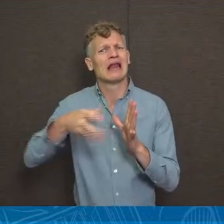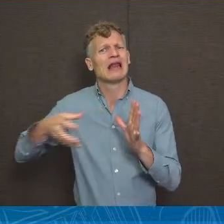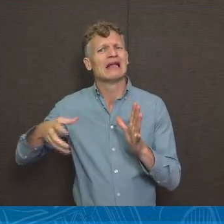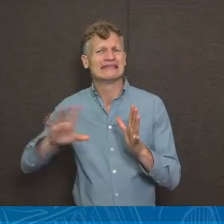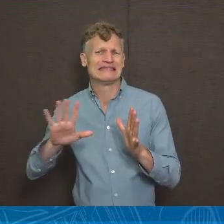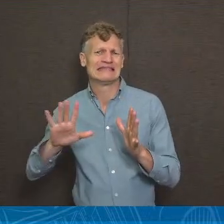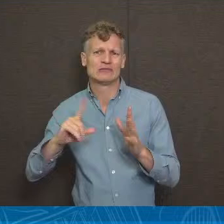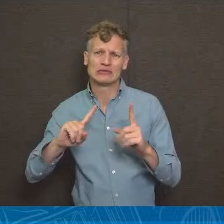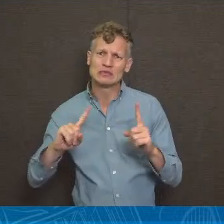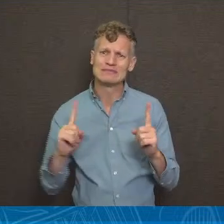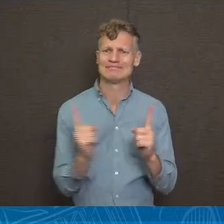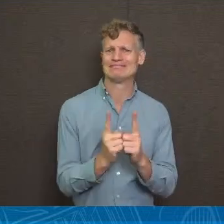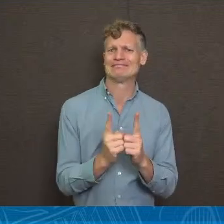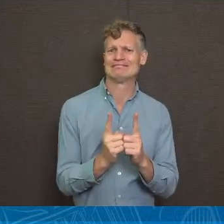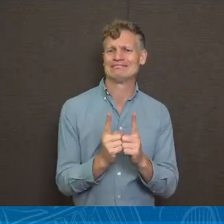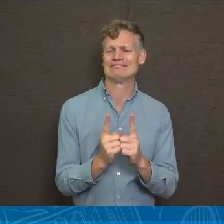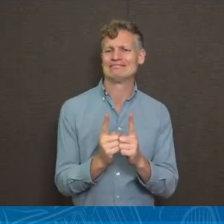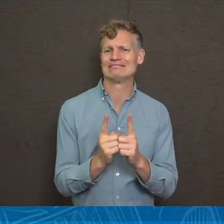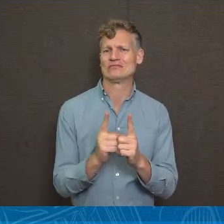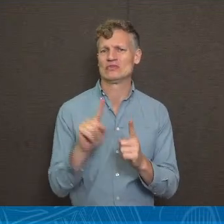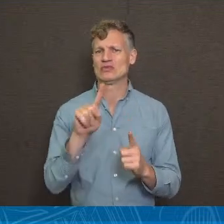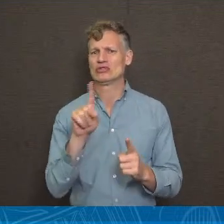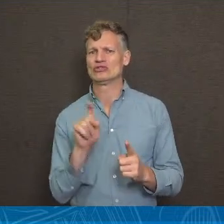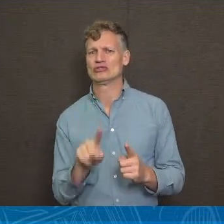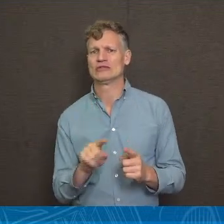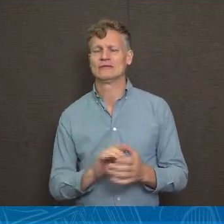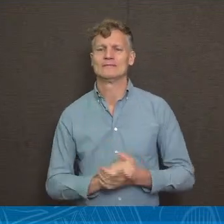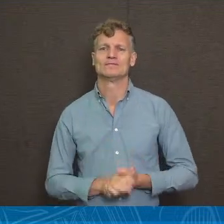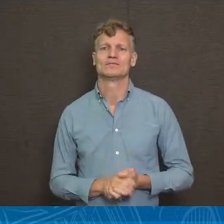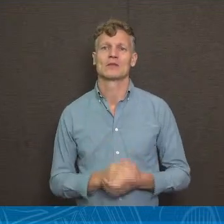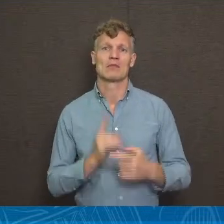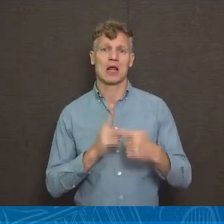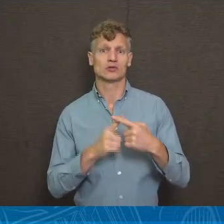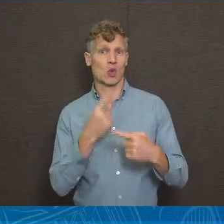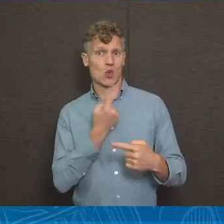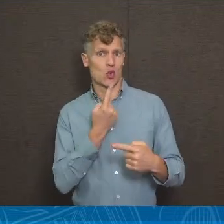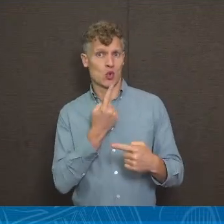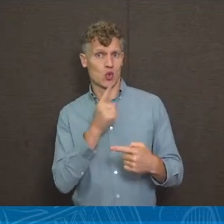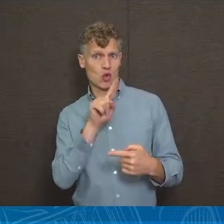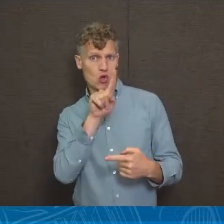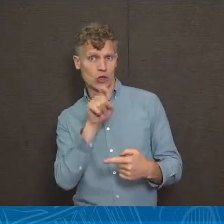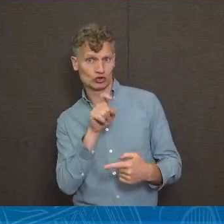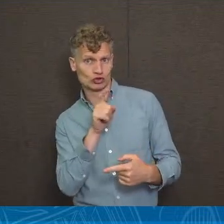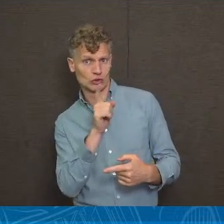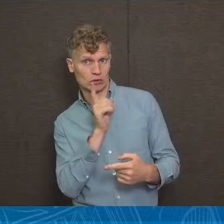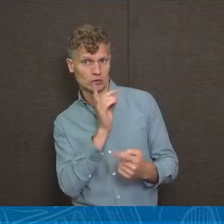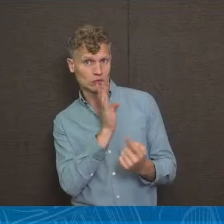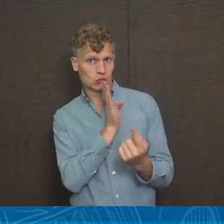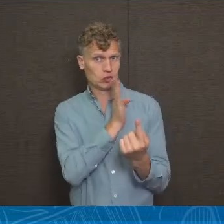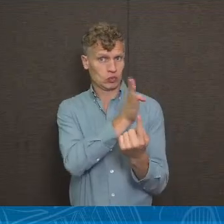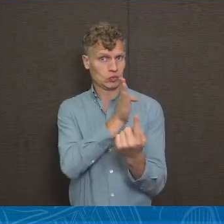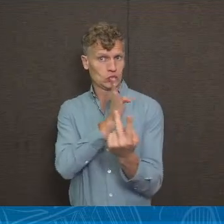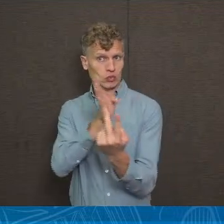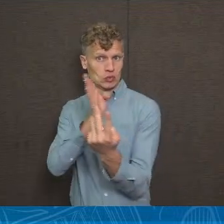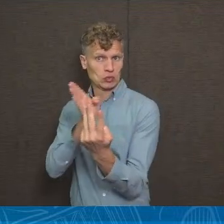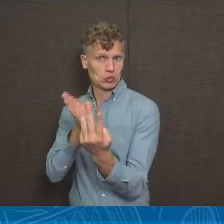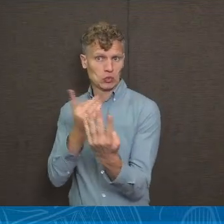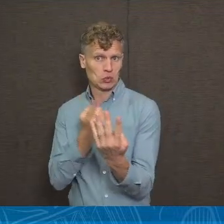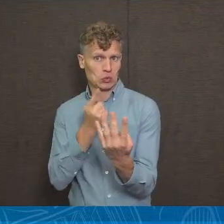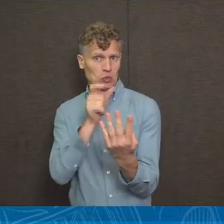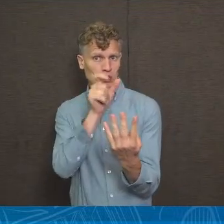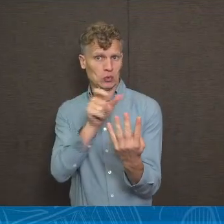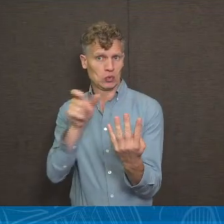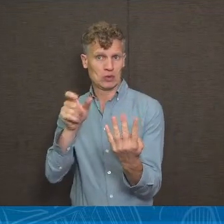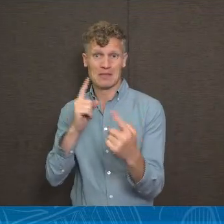the opportunity to reflect on and indicate the person that you would like to respond. And then I will need to save